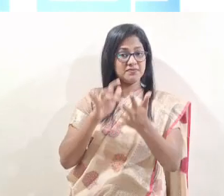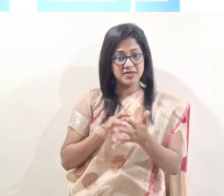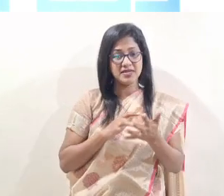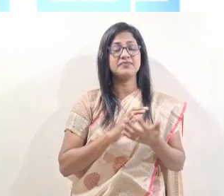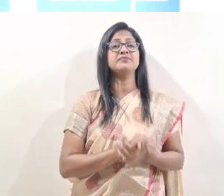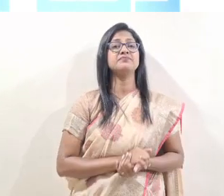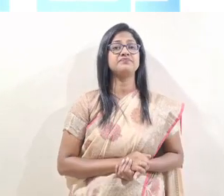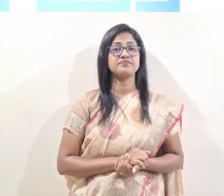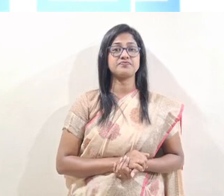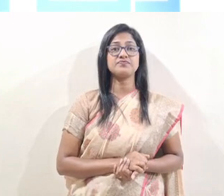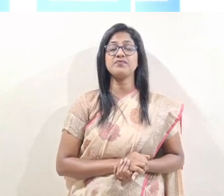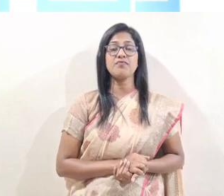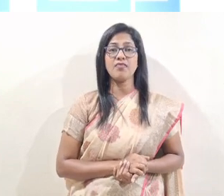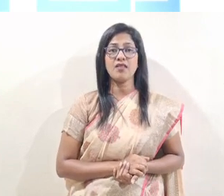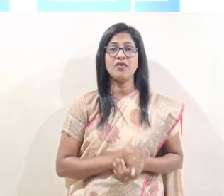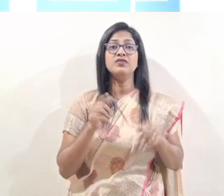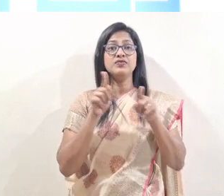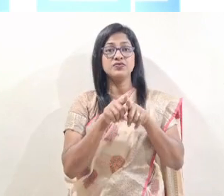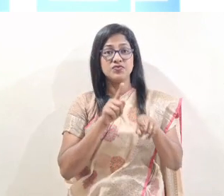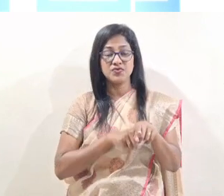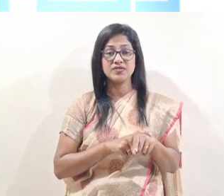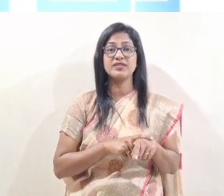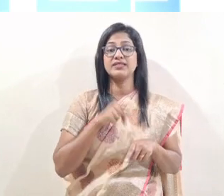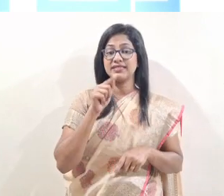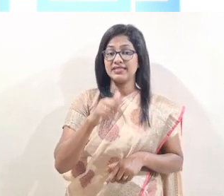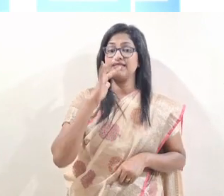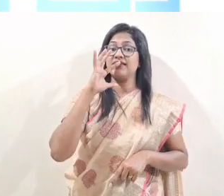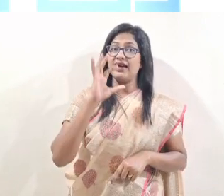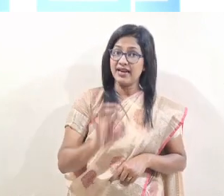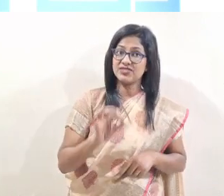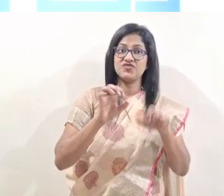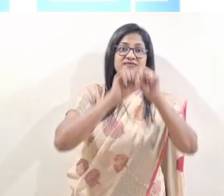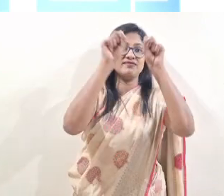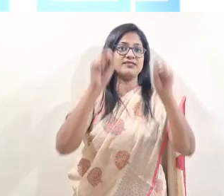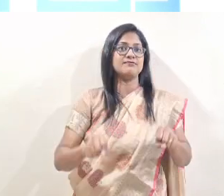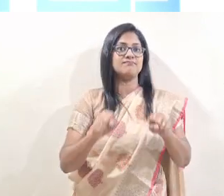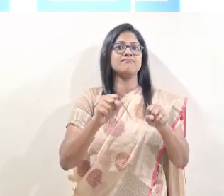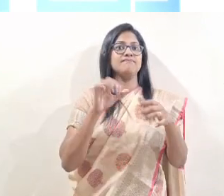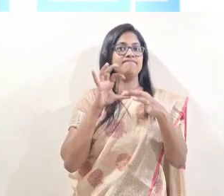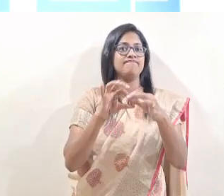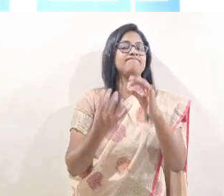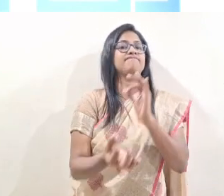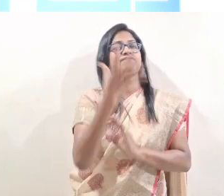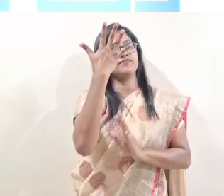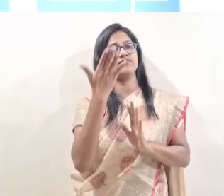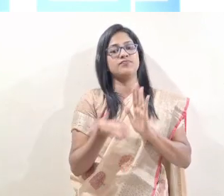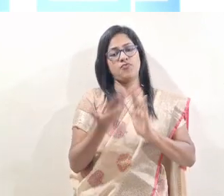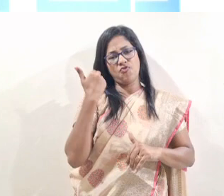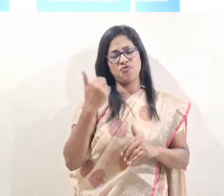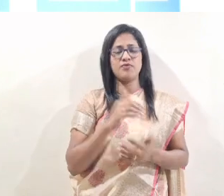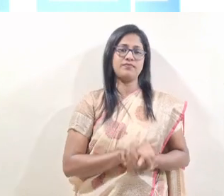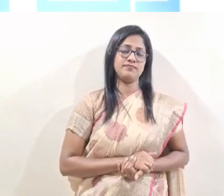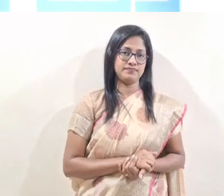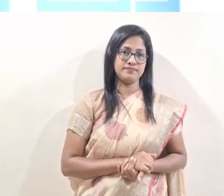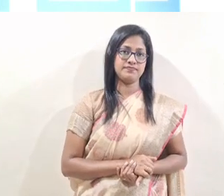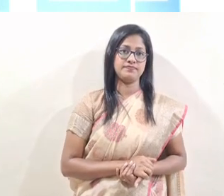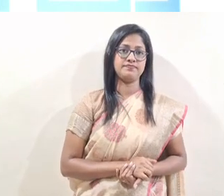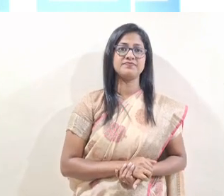catchments, and so that that is what actually makes the system more resilient. Because if you